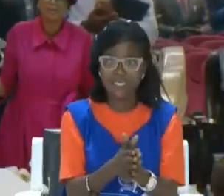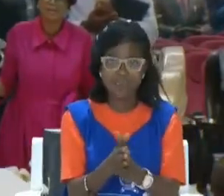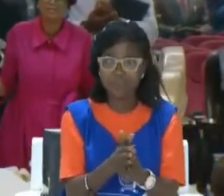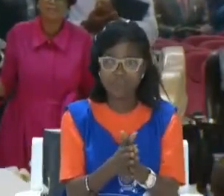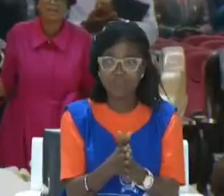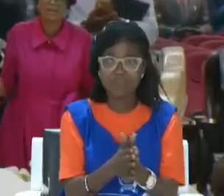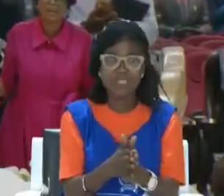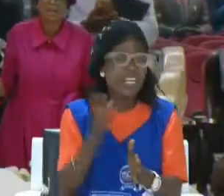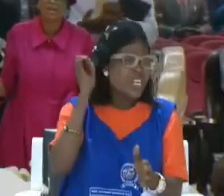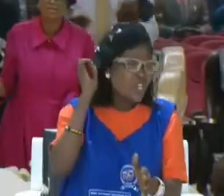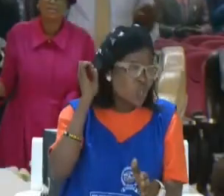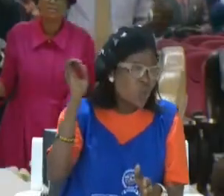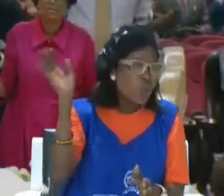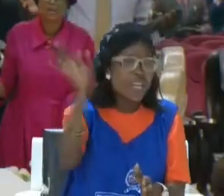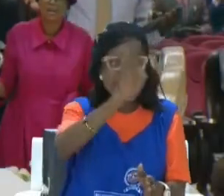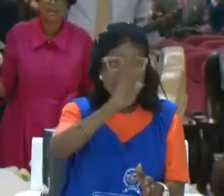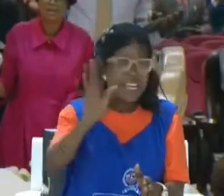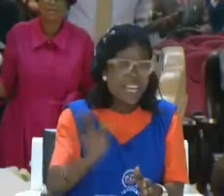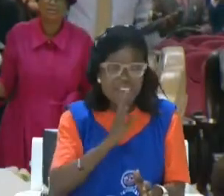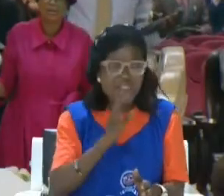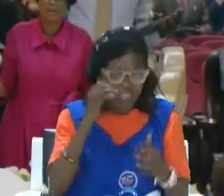You will never know fear again.